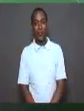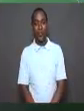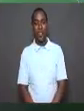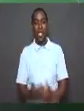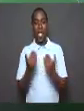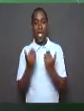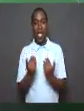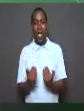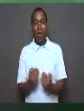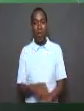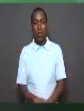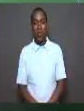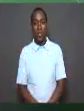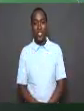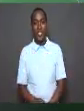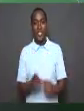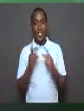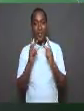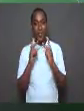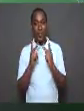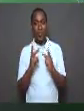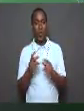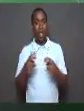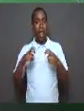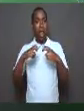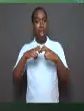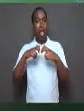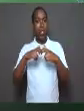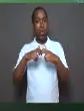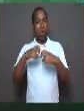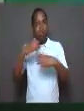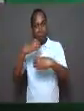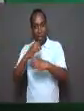Now, let us look at the electron microscope.